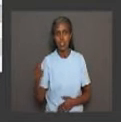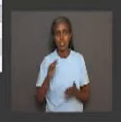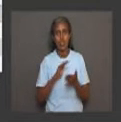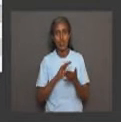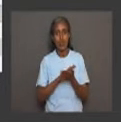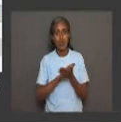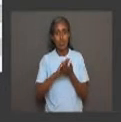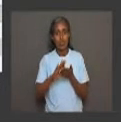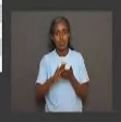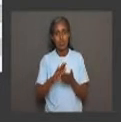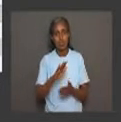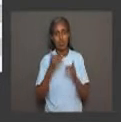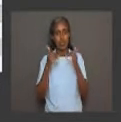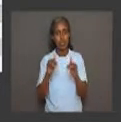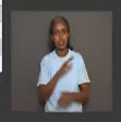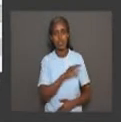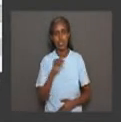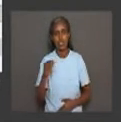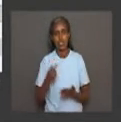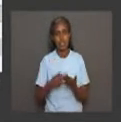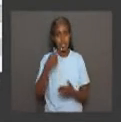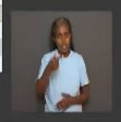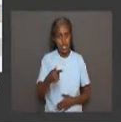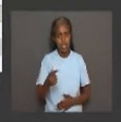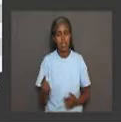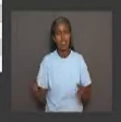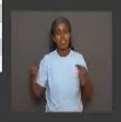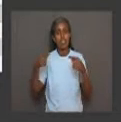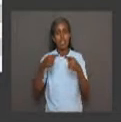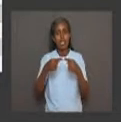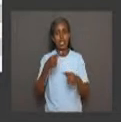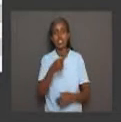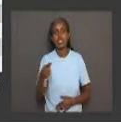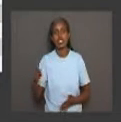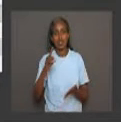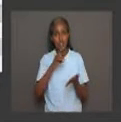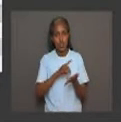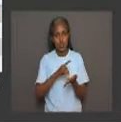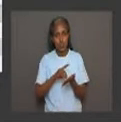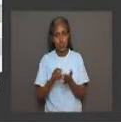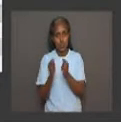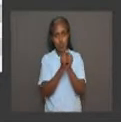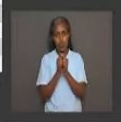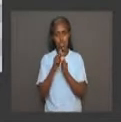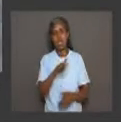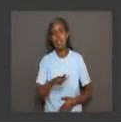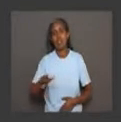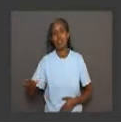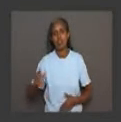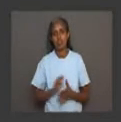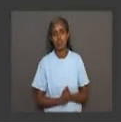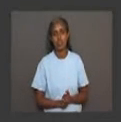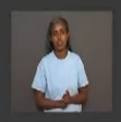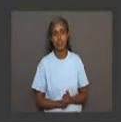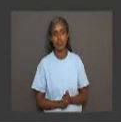quantity and then connect each dot with a line segment.